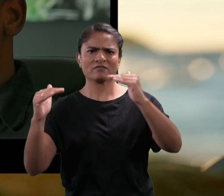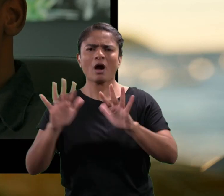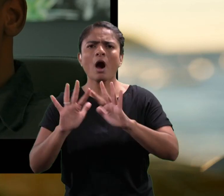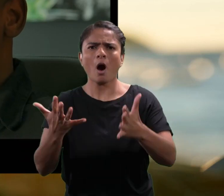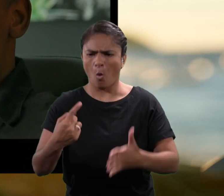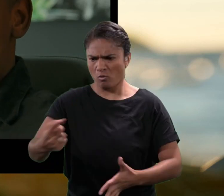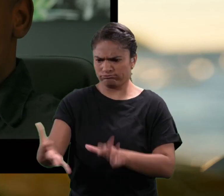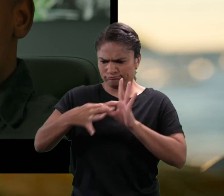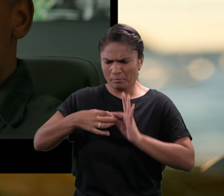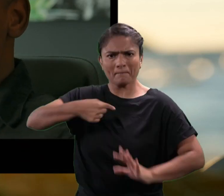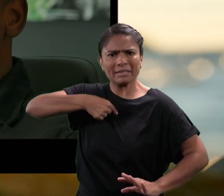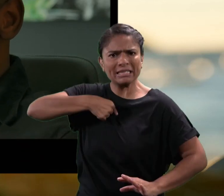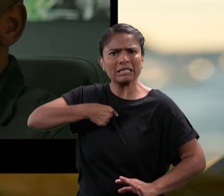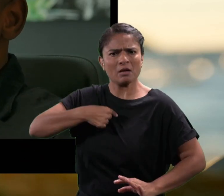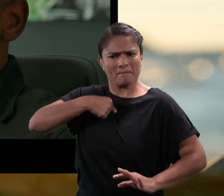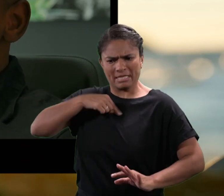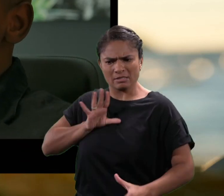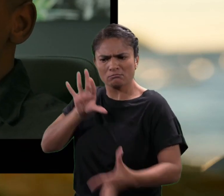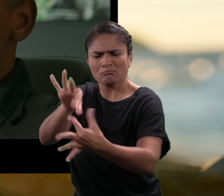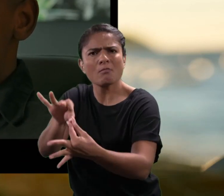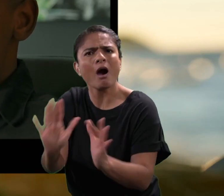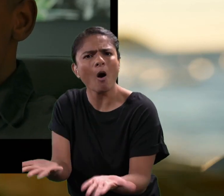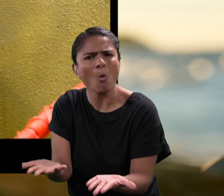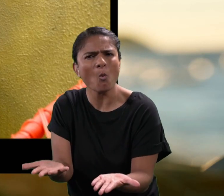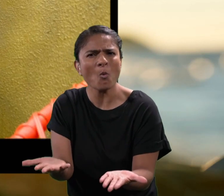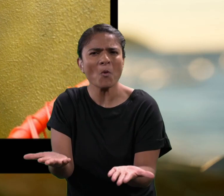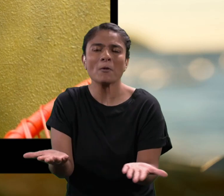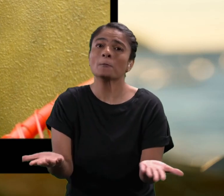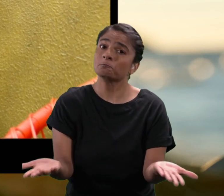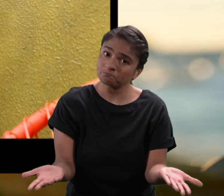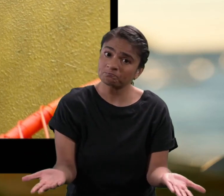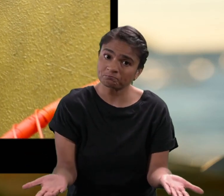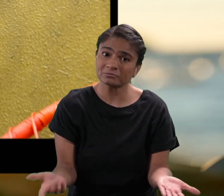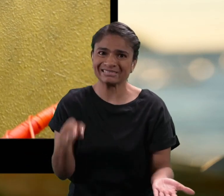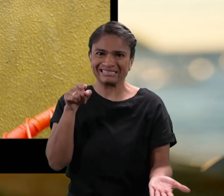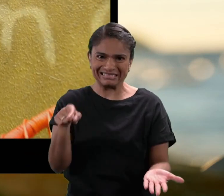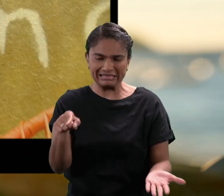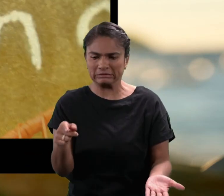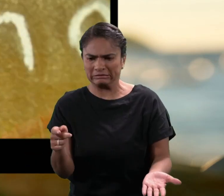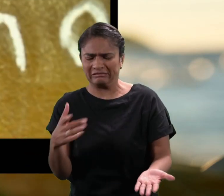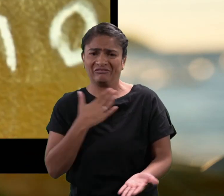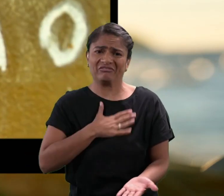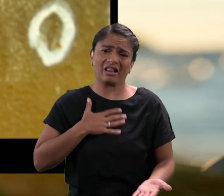I, how does this relate to me, or how do I relate to this? And that